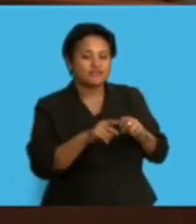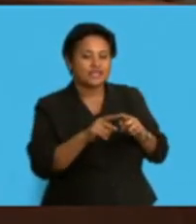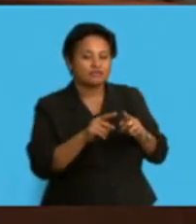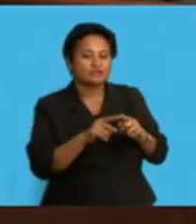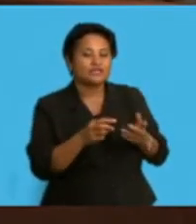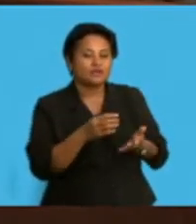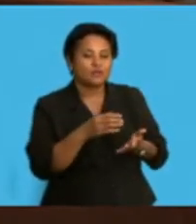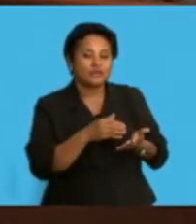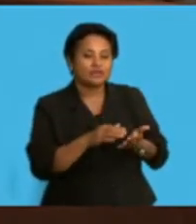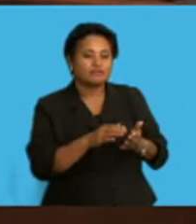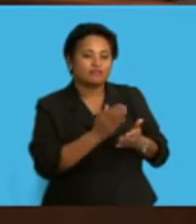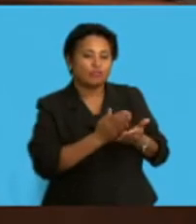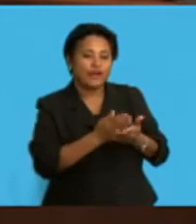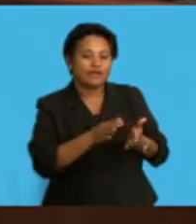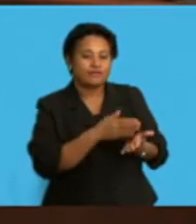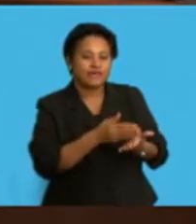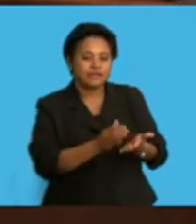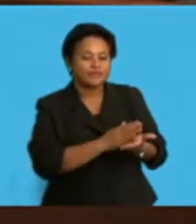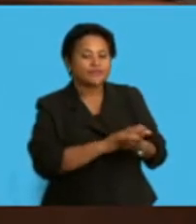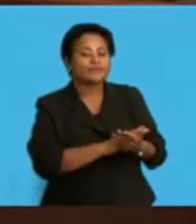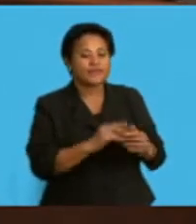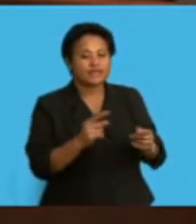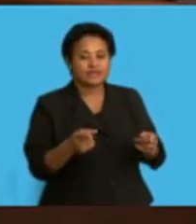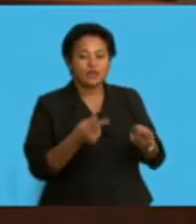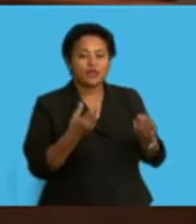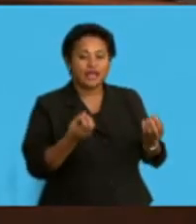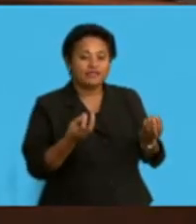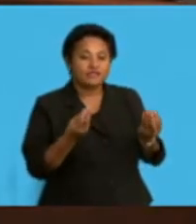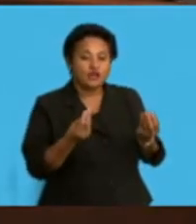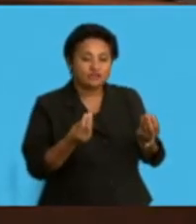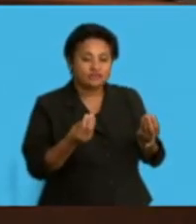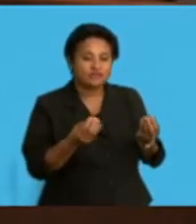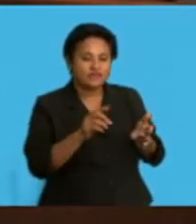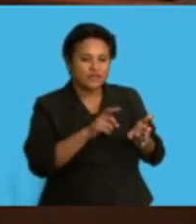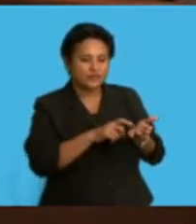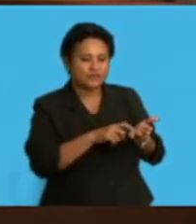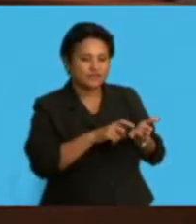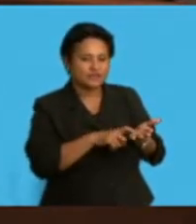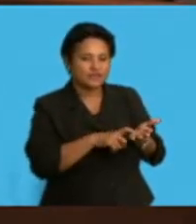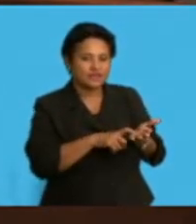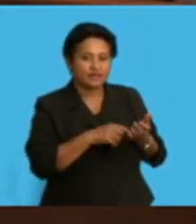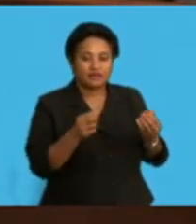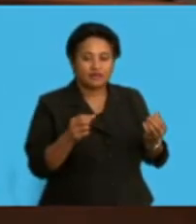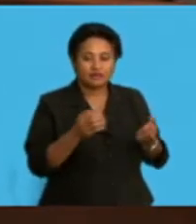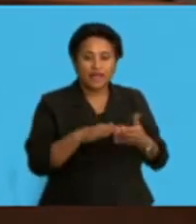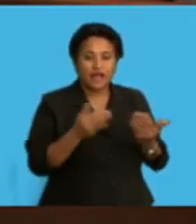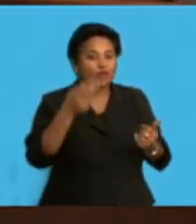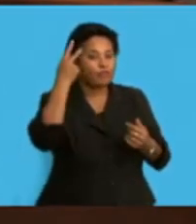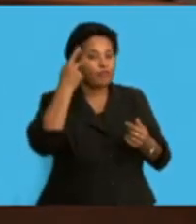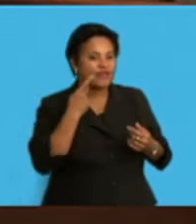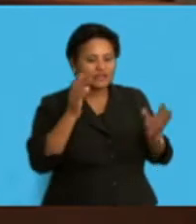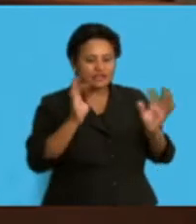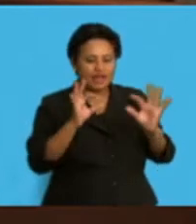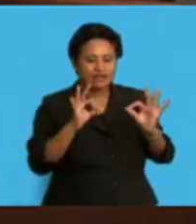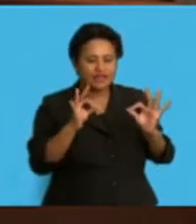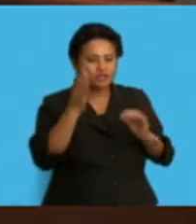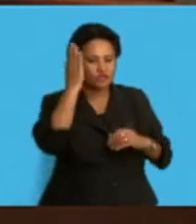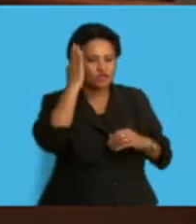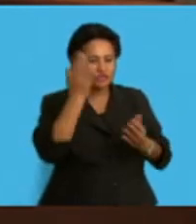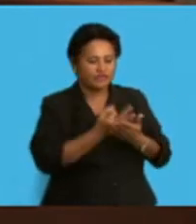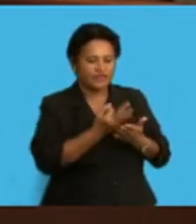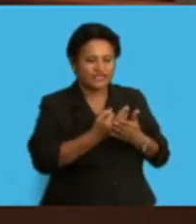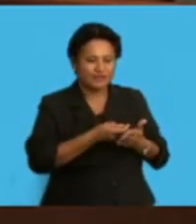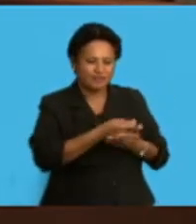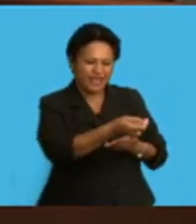low. Our policies are increasing people's spending power. Because parents no longer pay school fees, they may be able to improve their